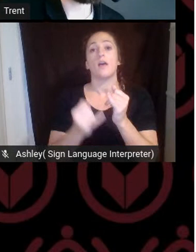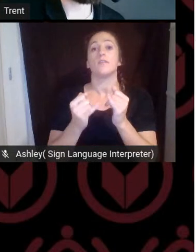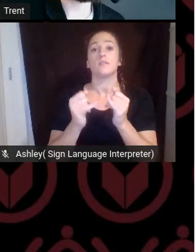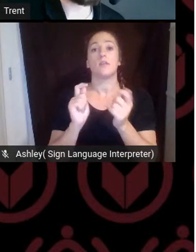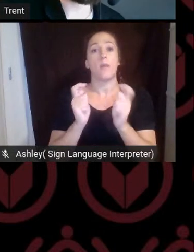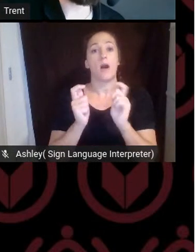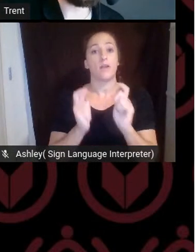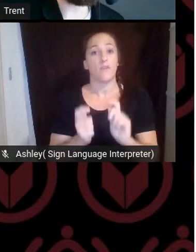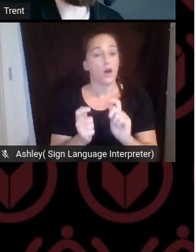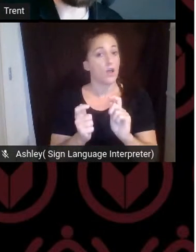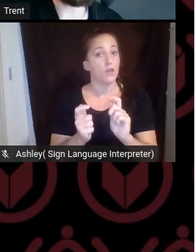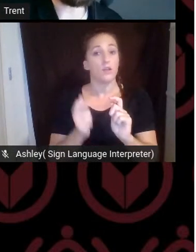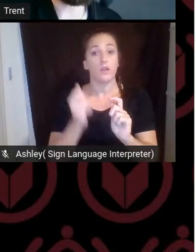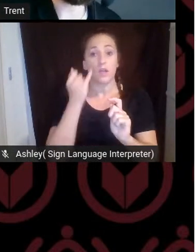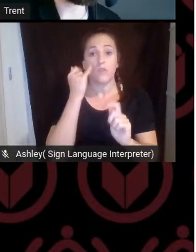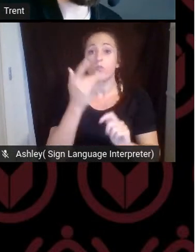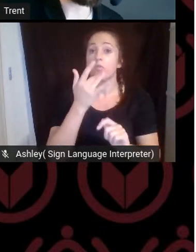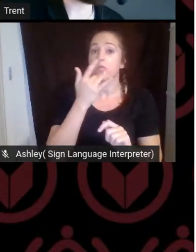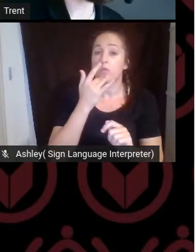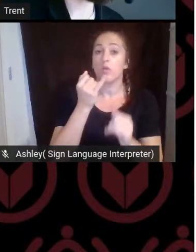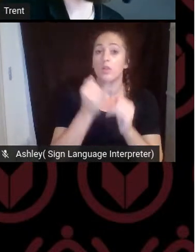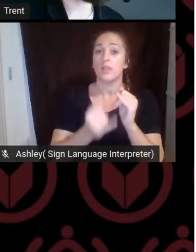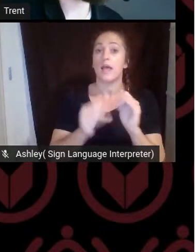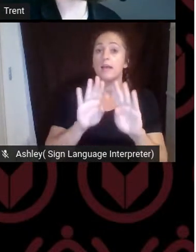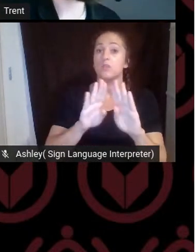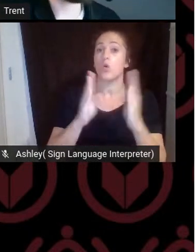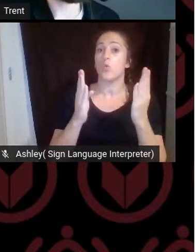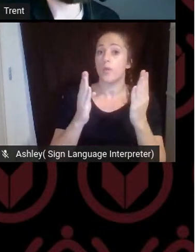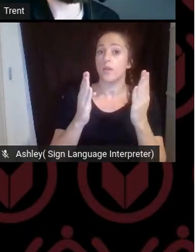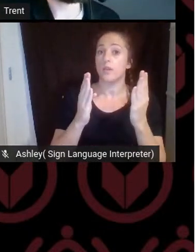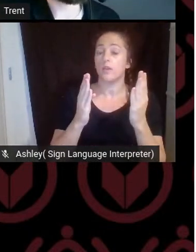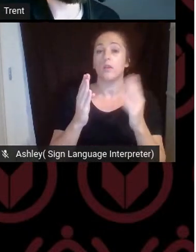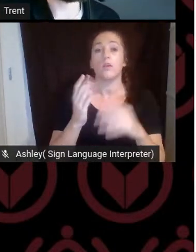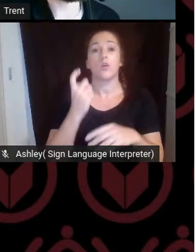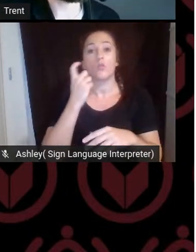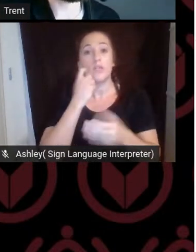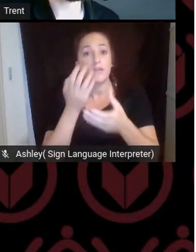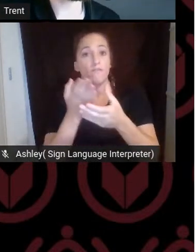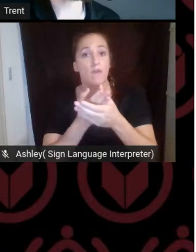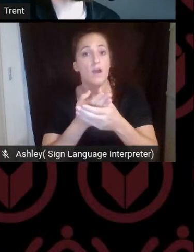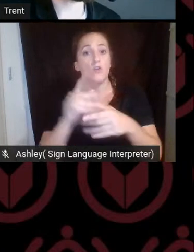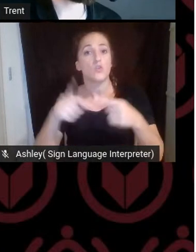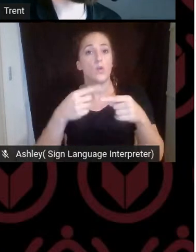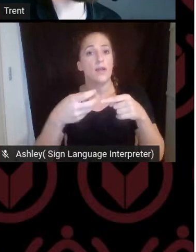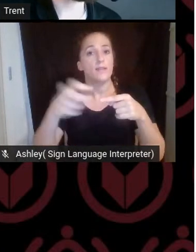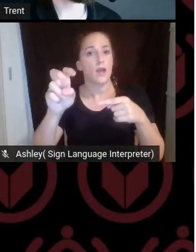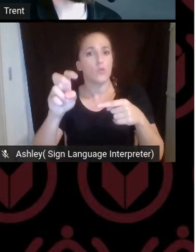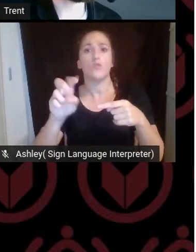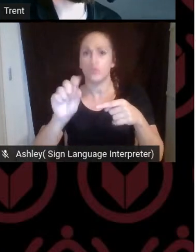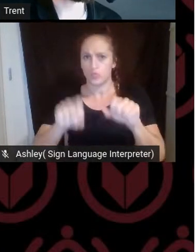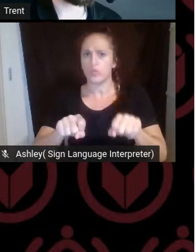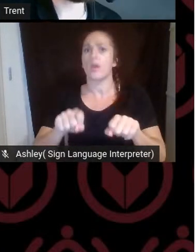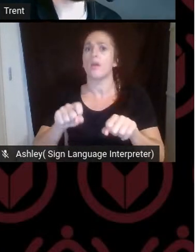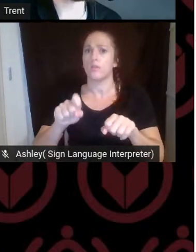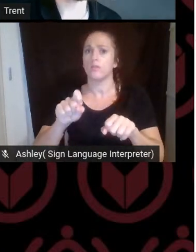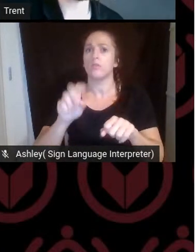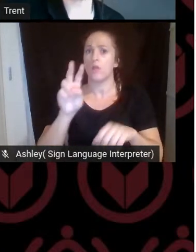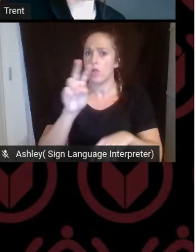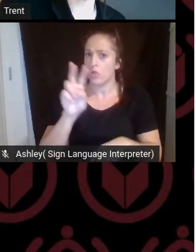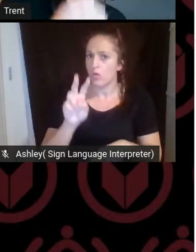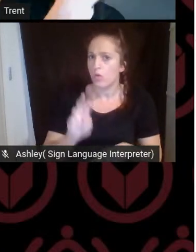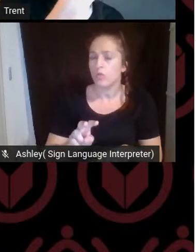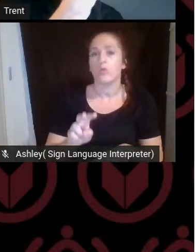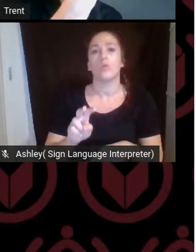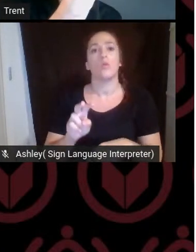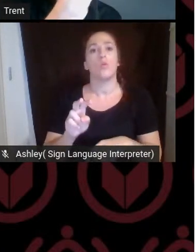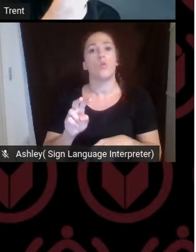do last opened by me, show me my recent files. If you can also change in tile view, you can